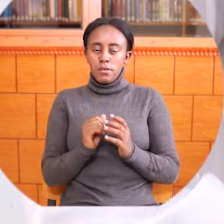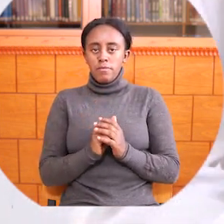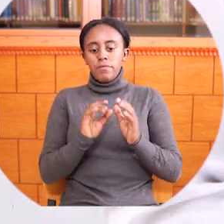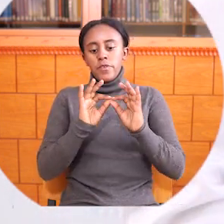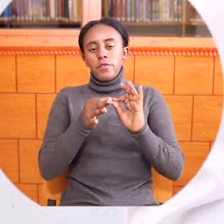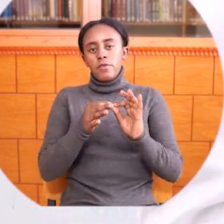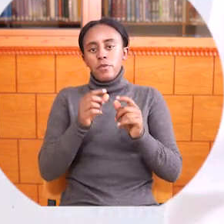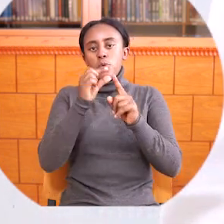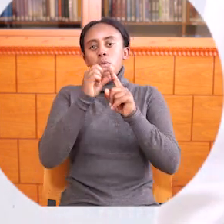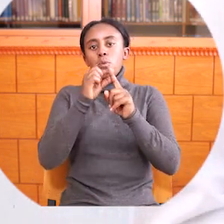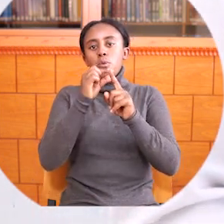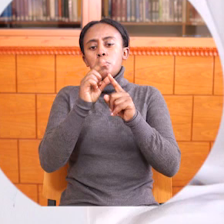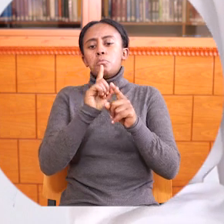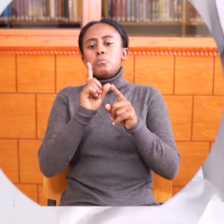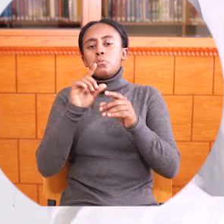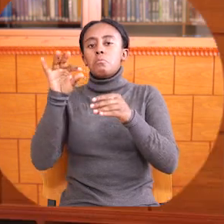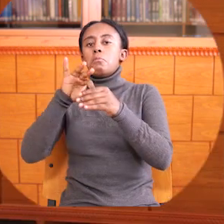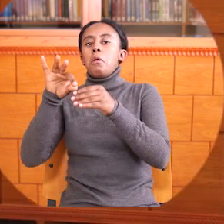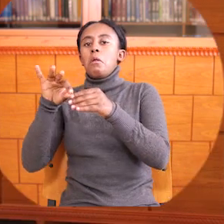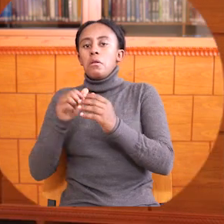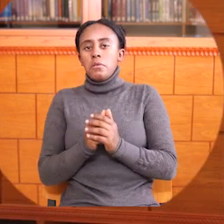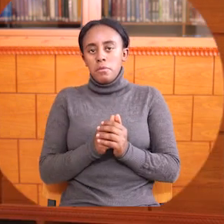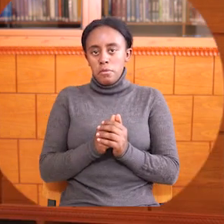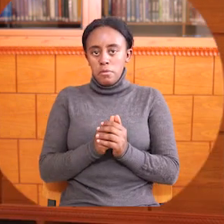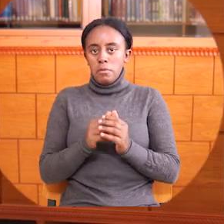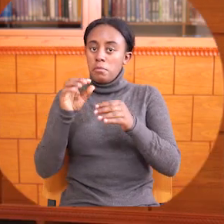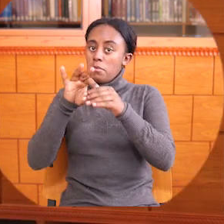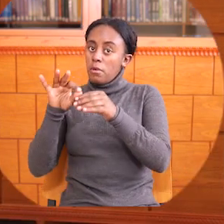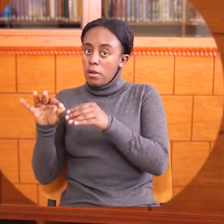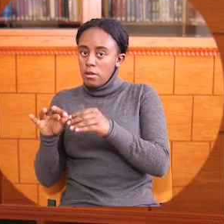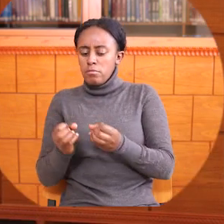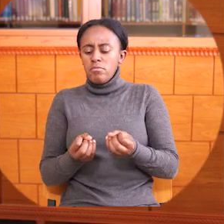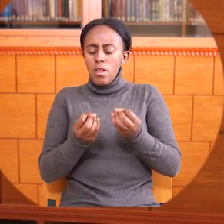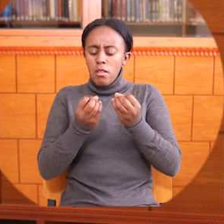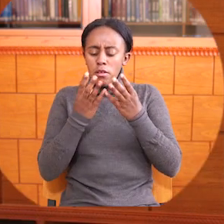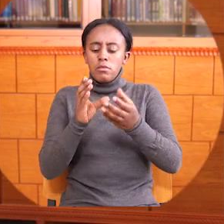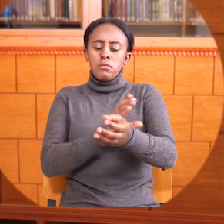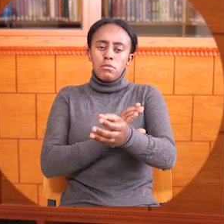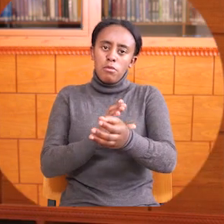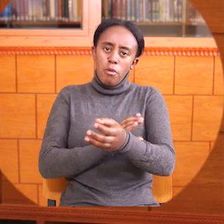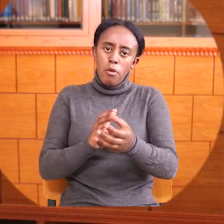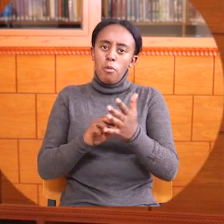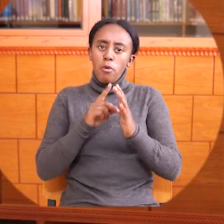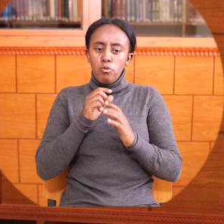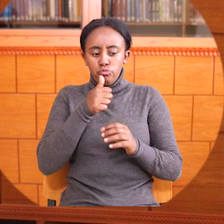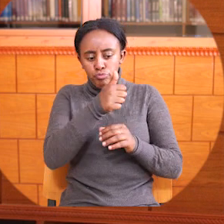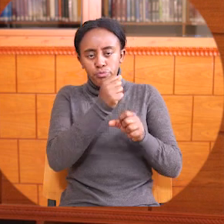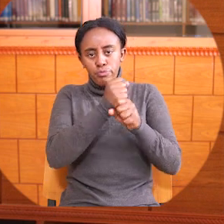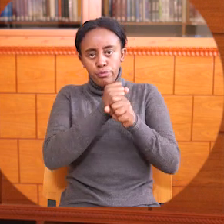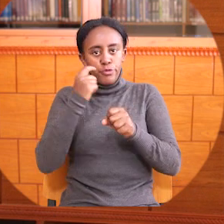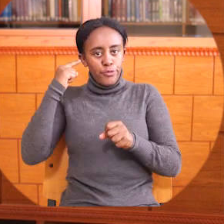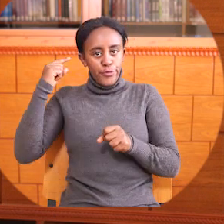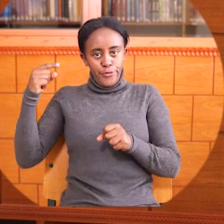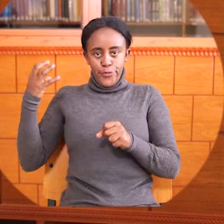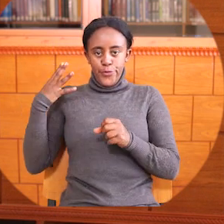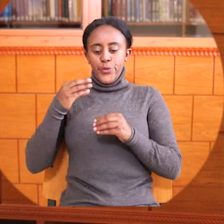defining the word what does mean plant. Plants are a multicellular organism which are prepared their own food by photosynthesis. This